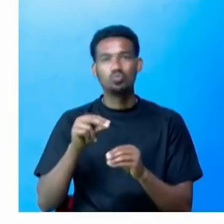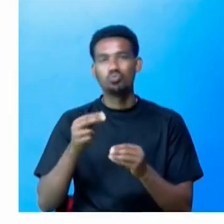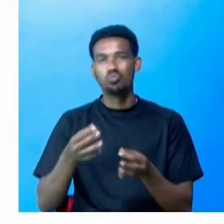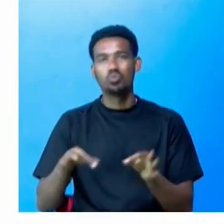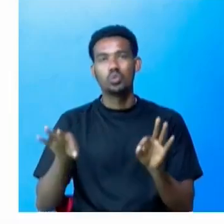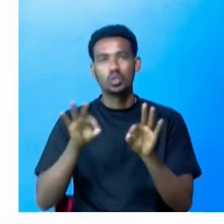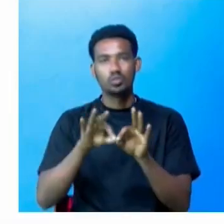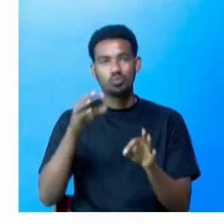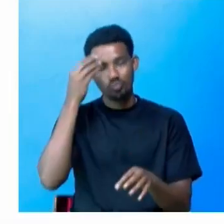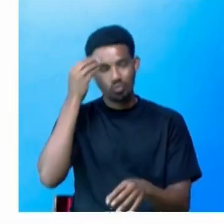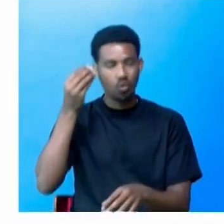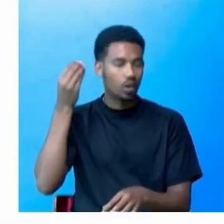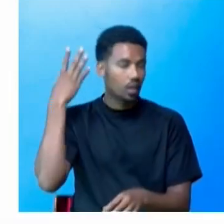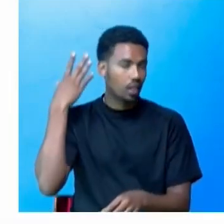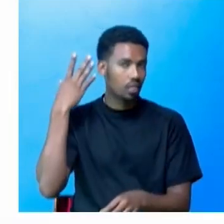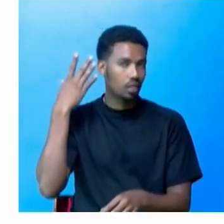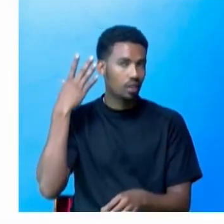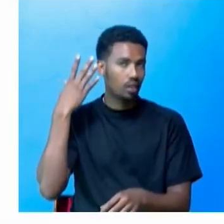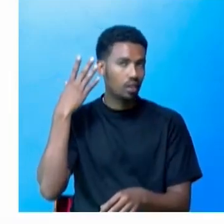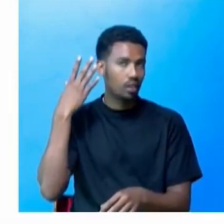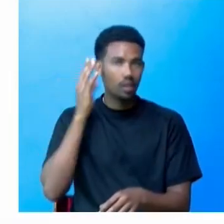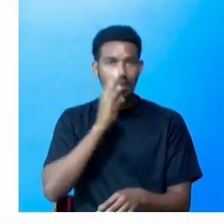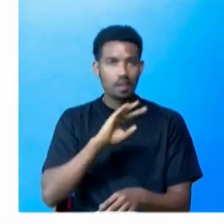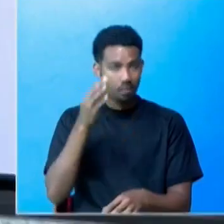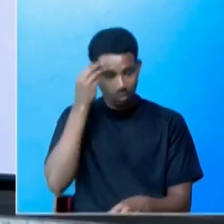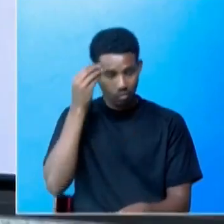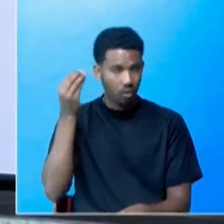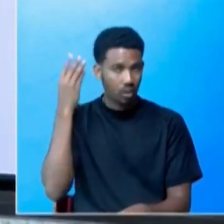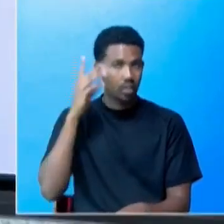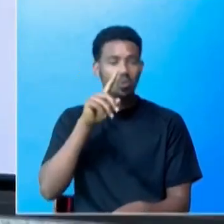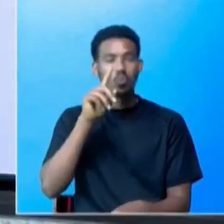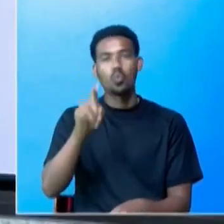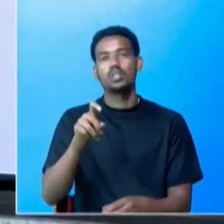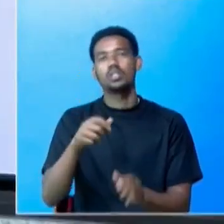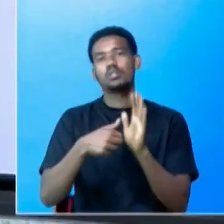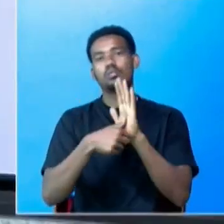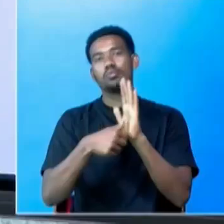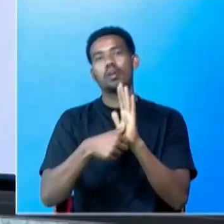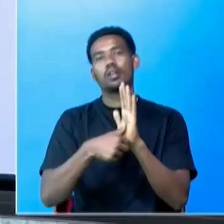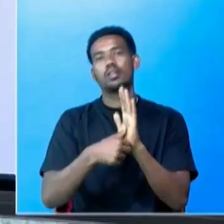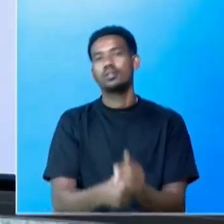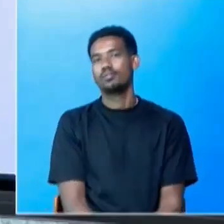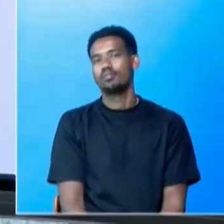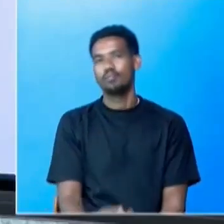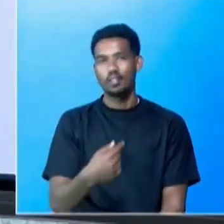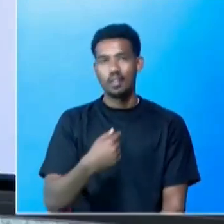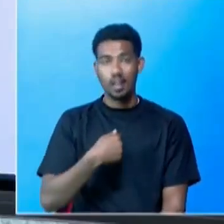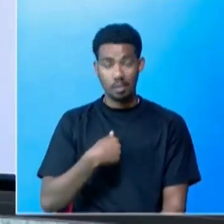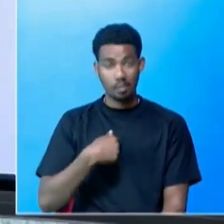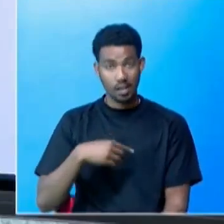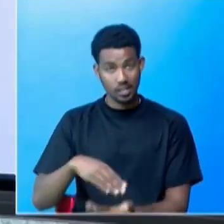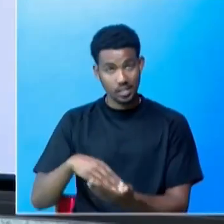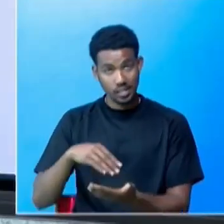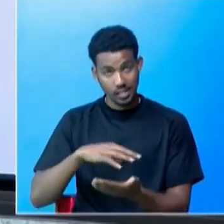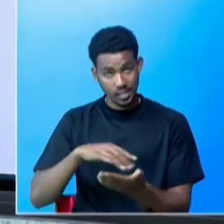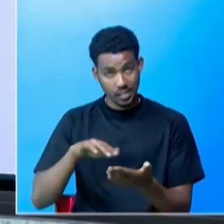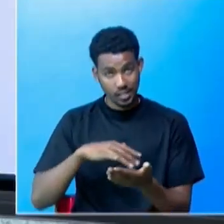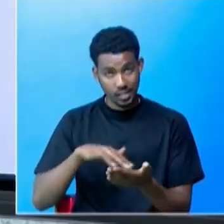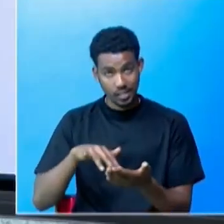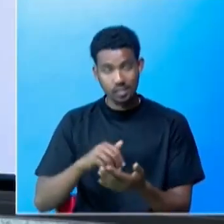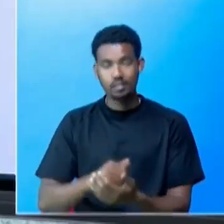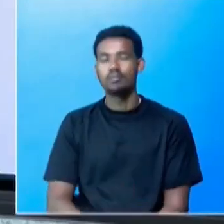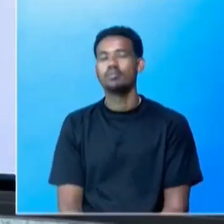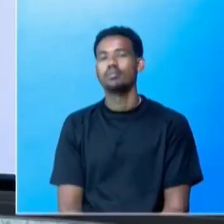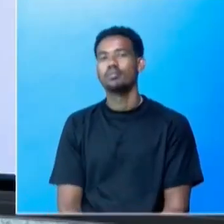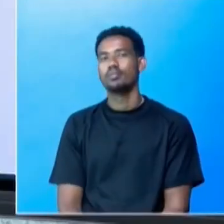question mark. Bravo, students. Am I reading? Am I